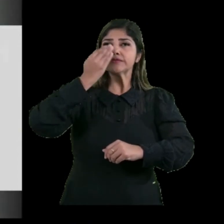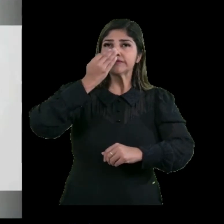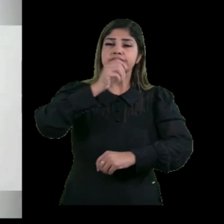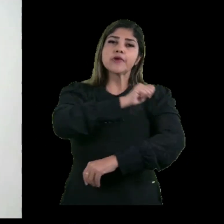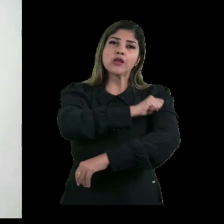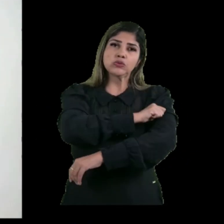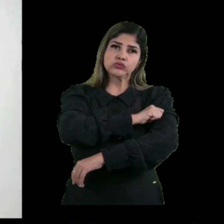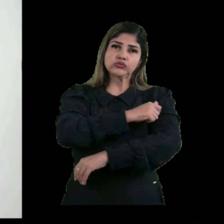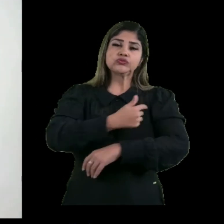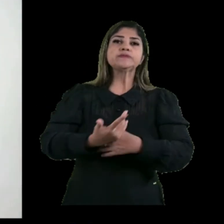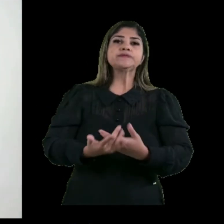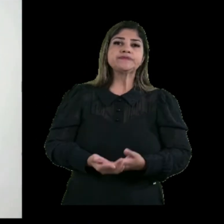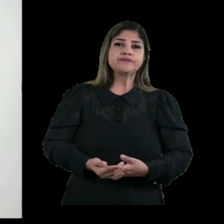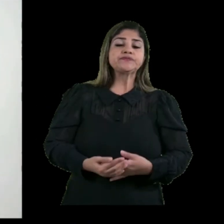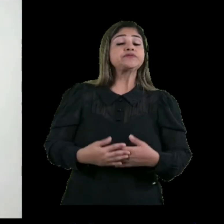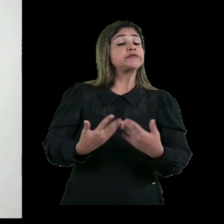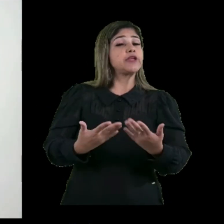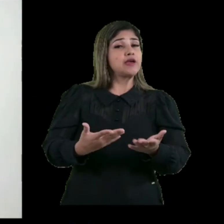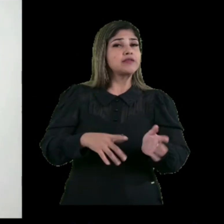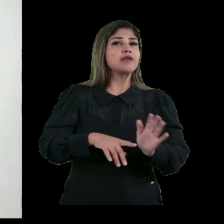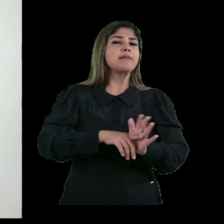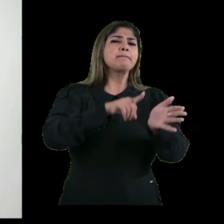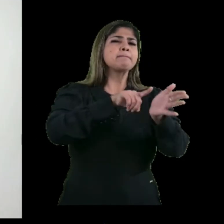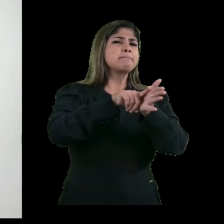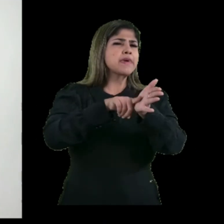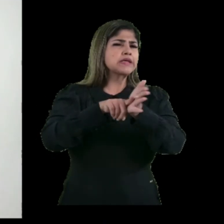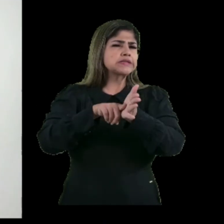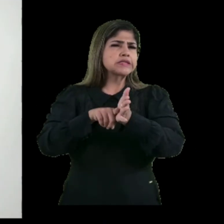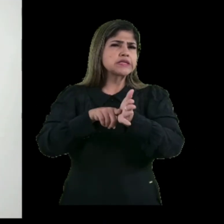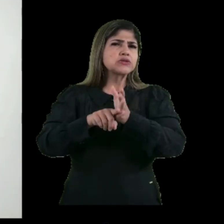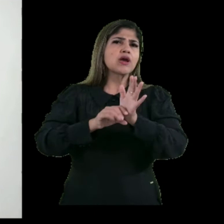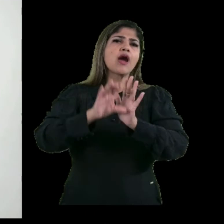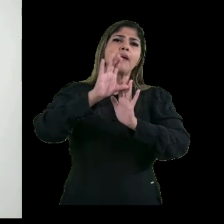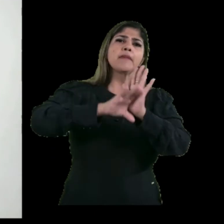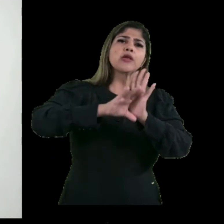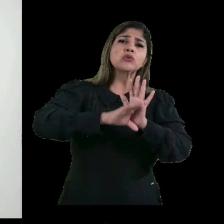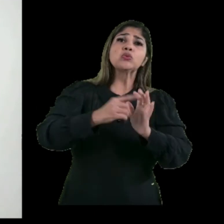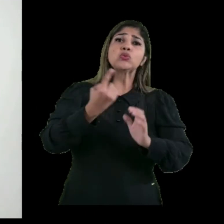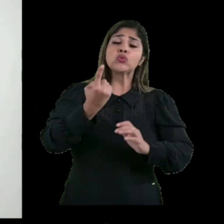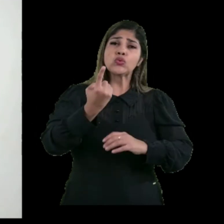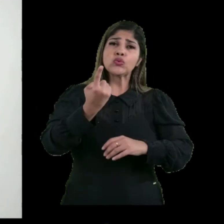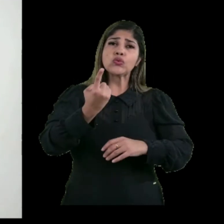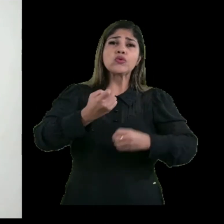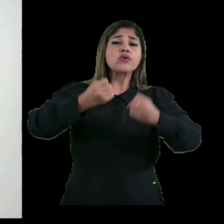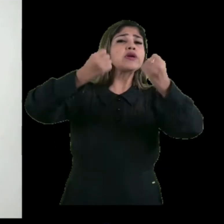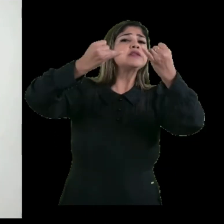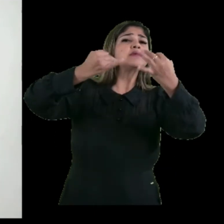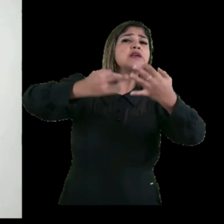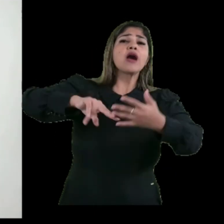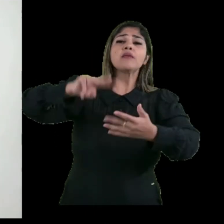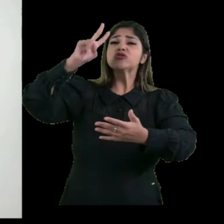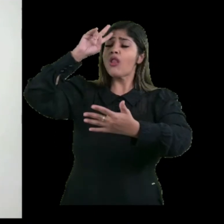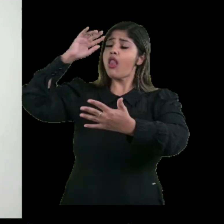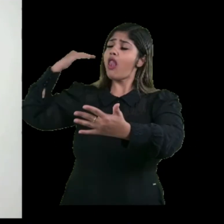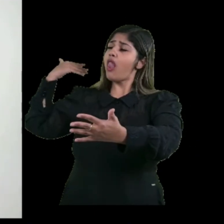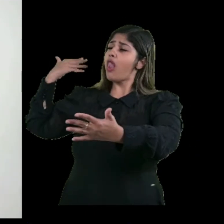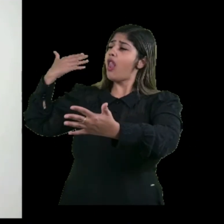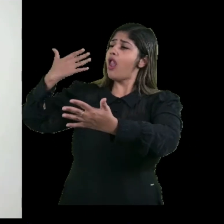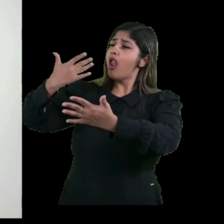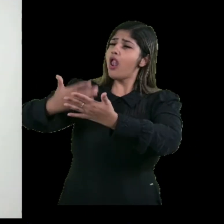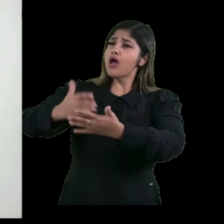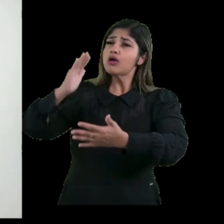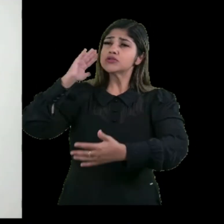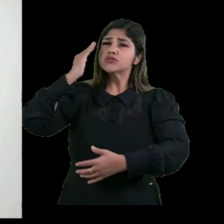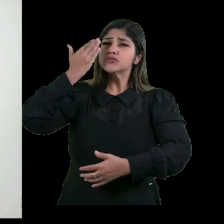Here we expose some aspects of the research. In Chapter 1, we comment about deafblindness in a spiral of time. It could be